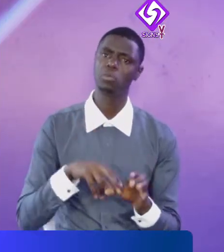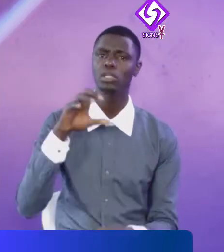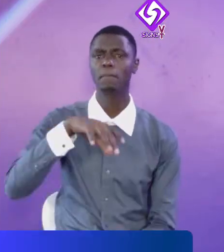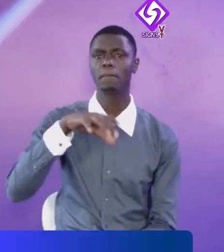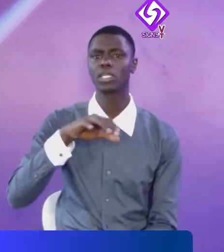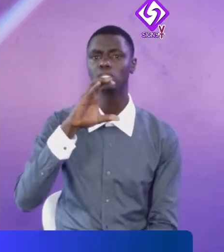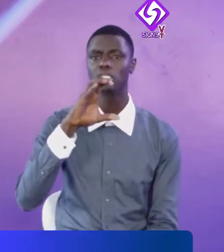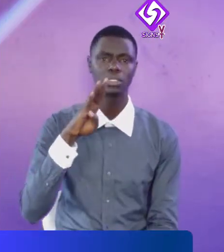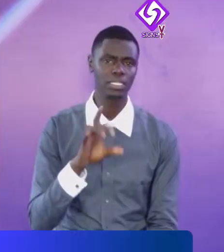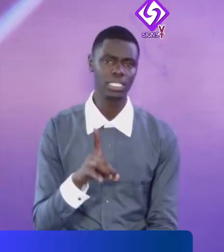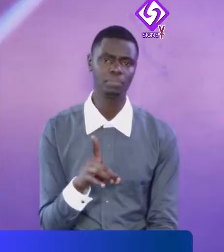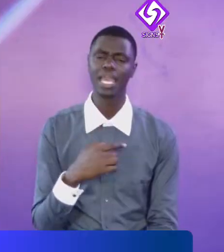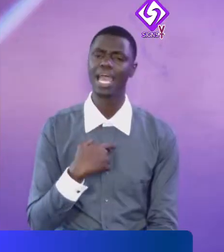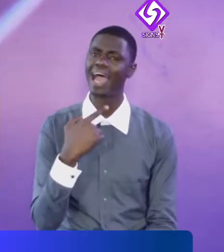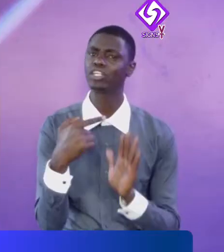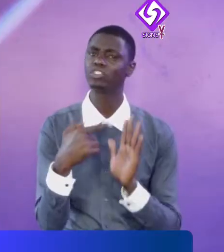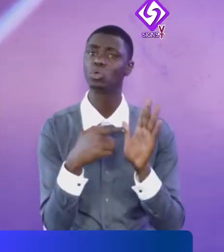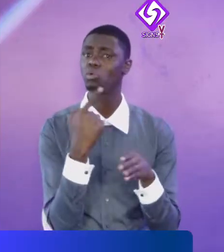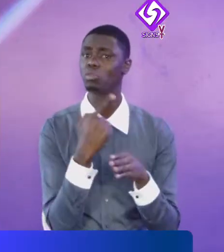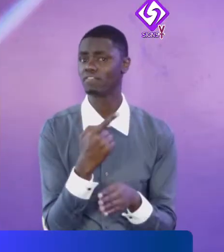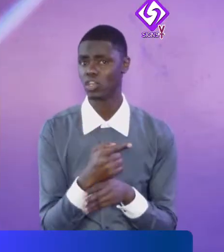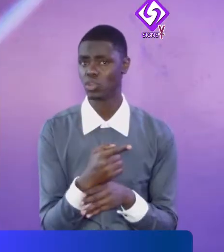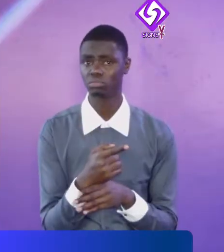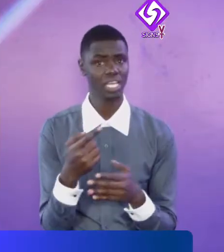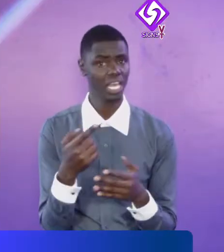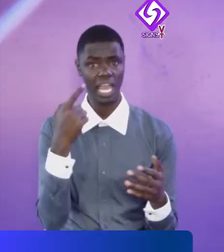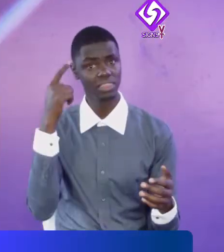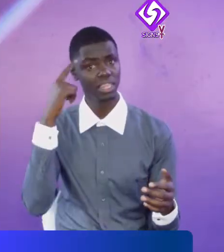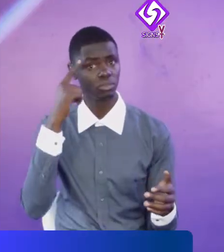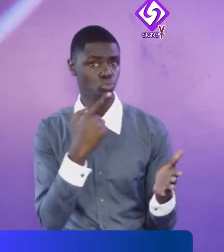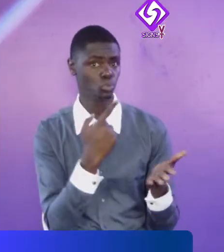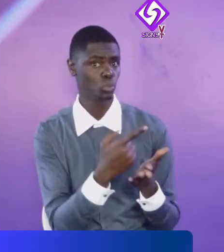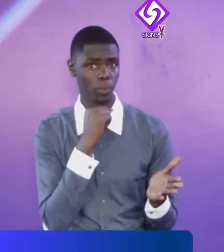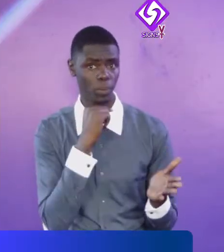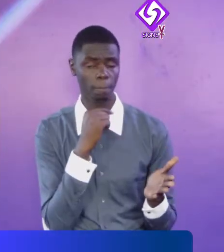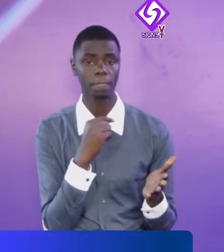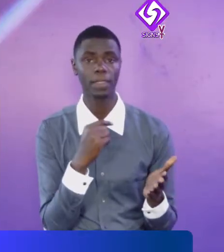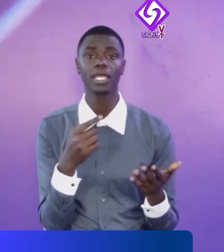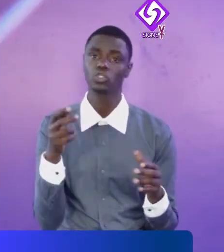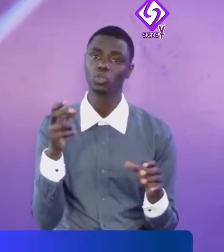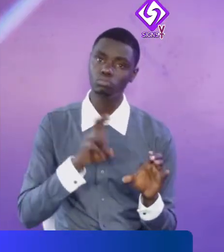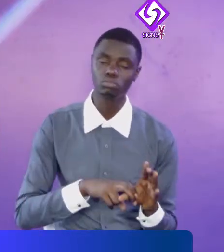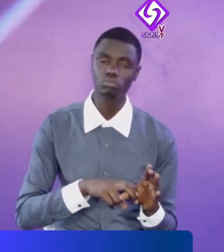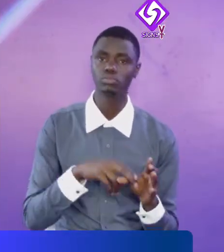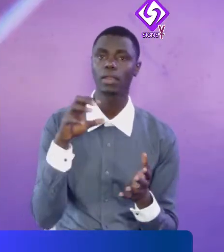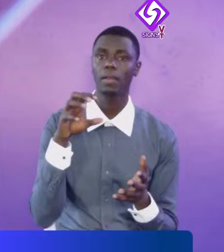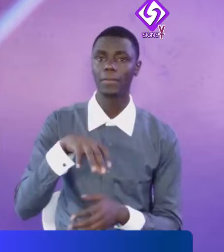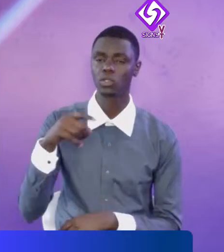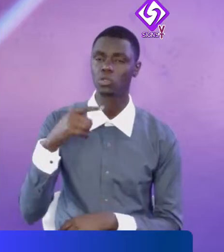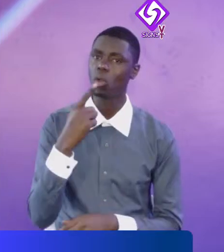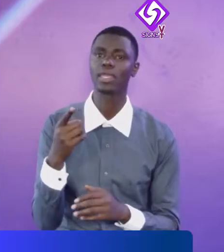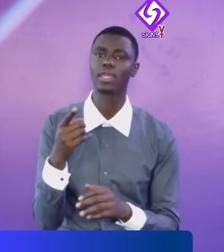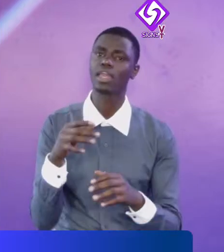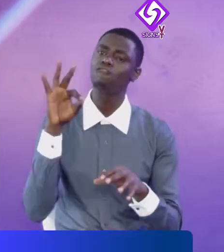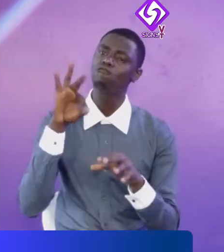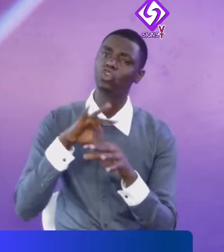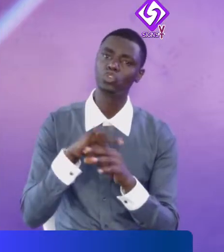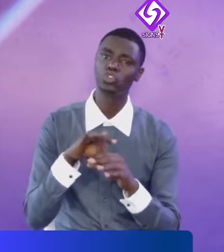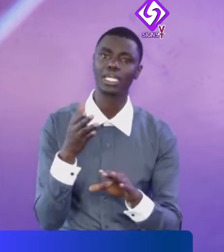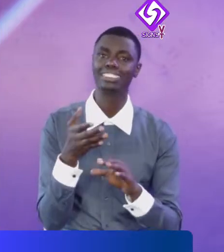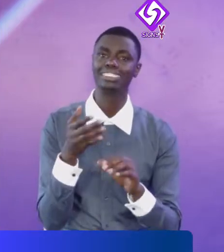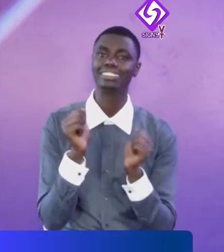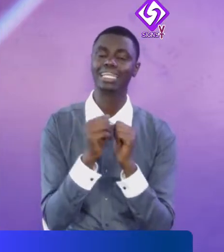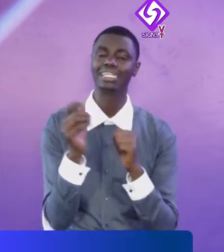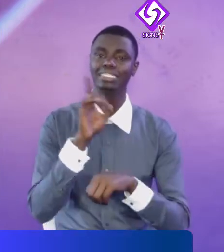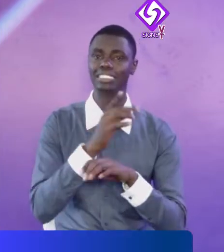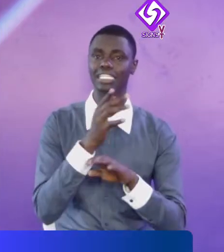CBD. And I can show you the videos. Maybe you saw them. Boarding matatus and telling people, go register to vote before. 10 days